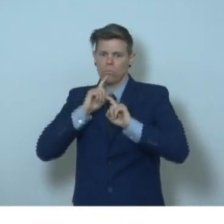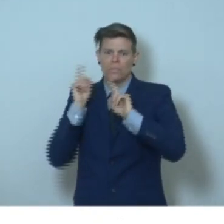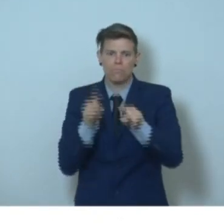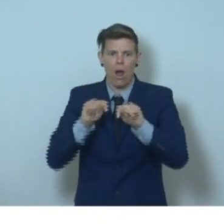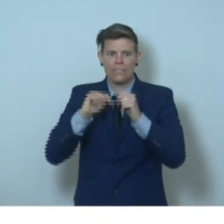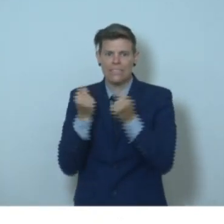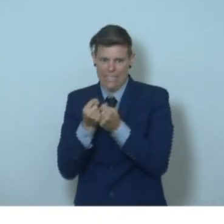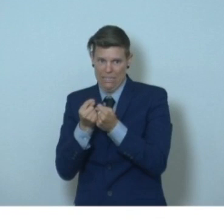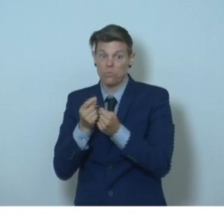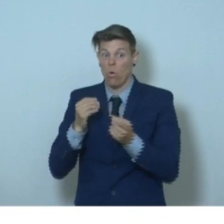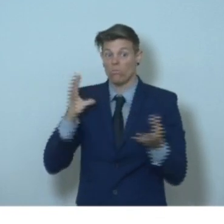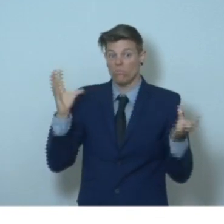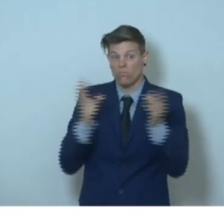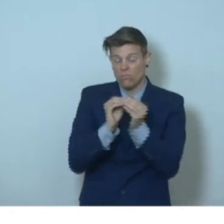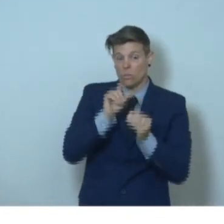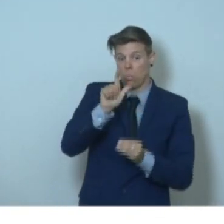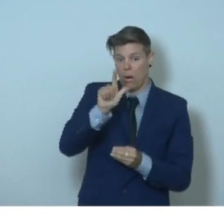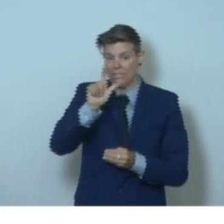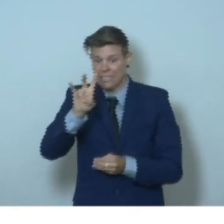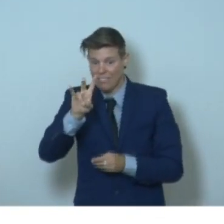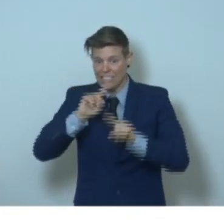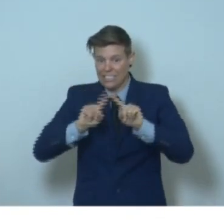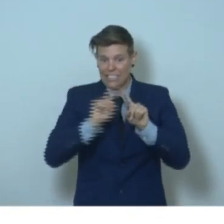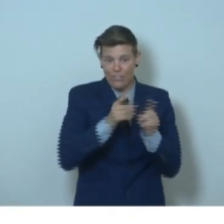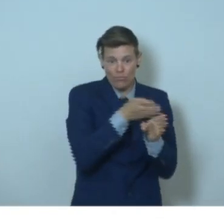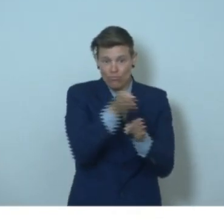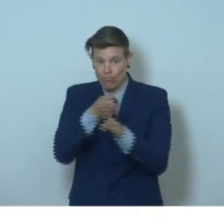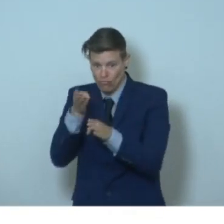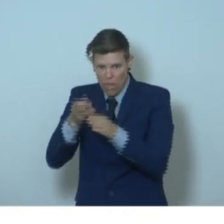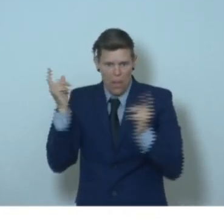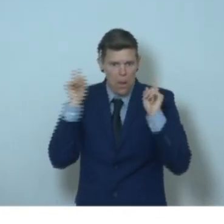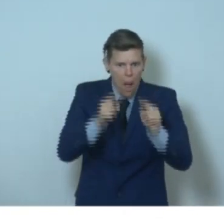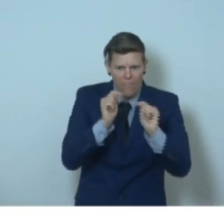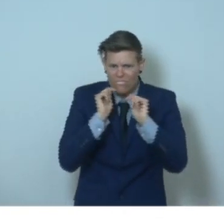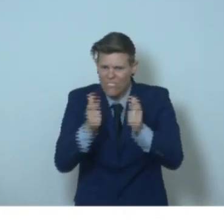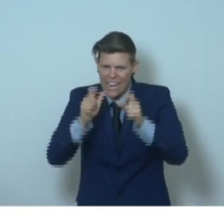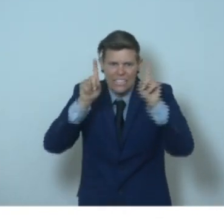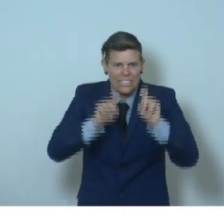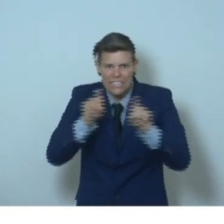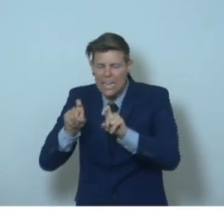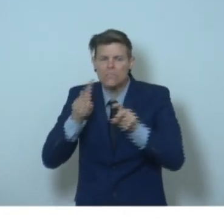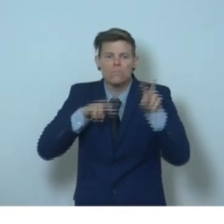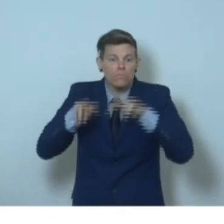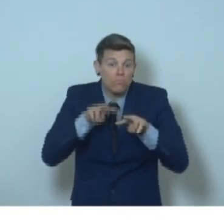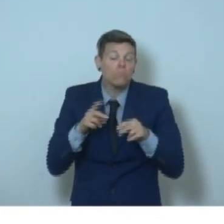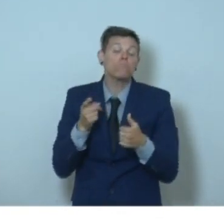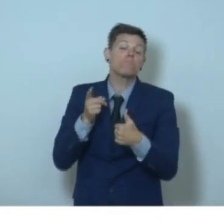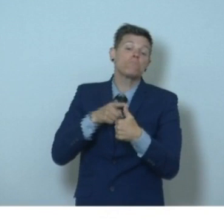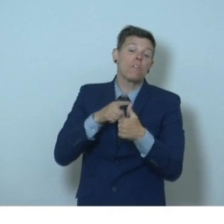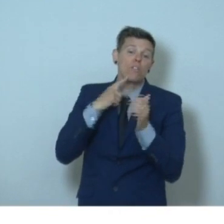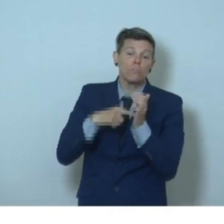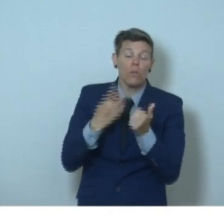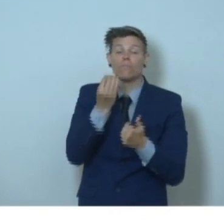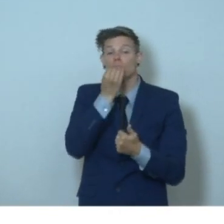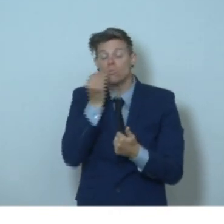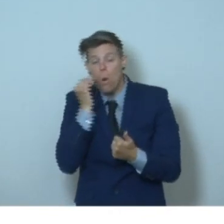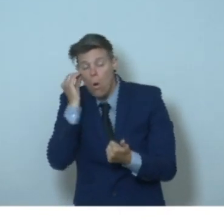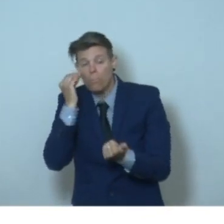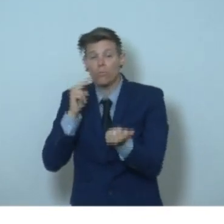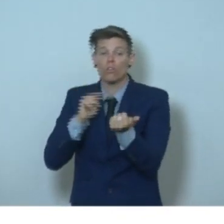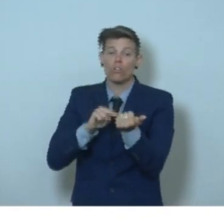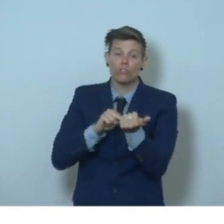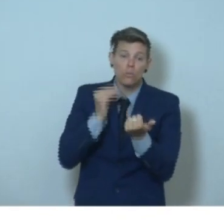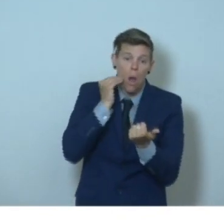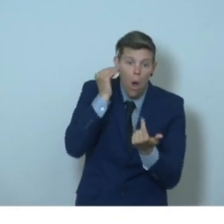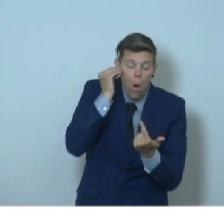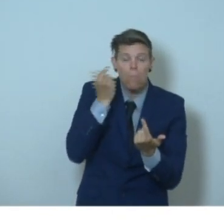different industries or businesses. And just some examples are grocery stores, nursing homes, dental offices,